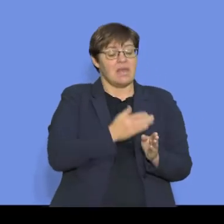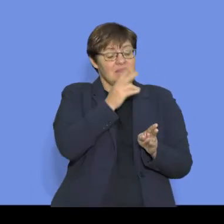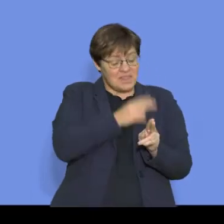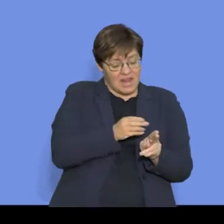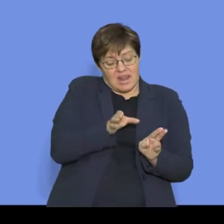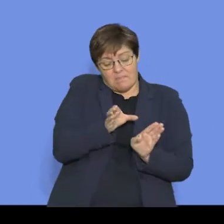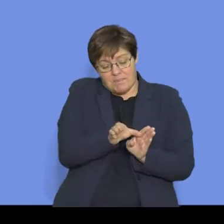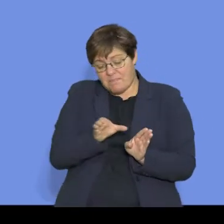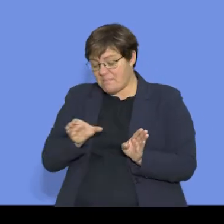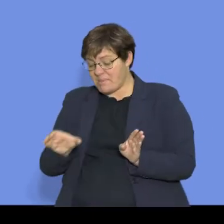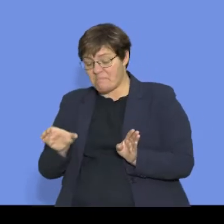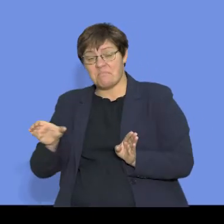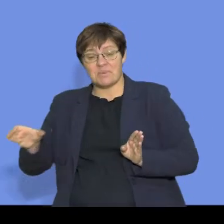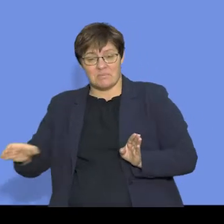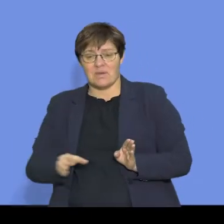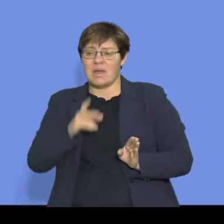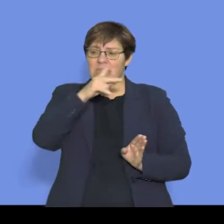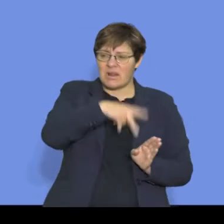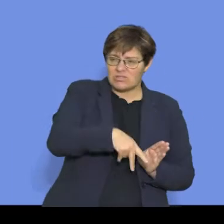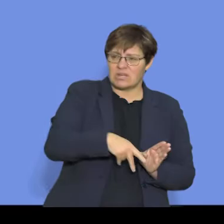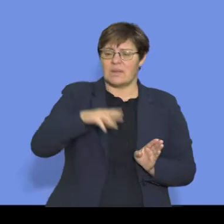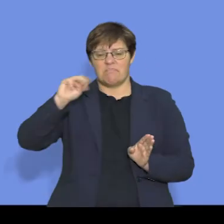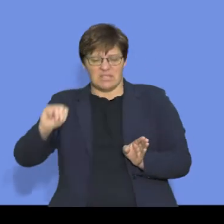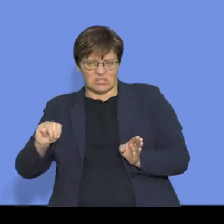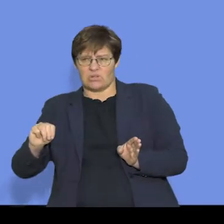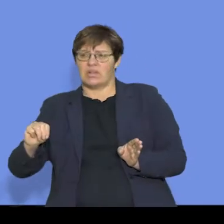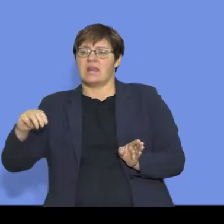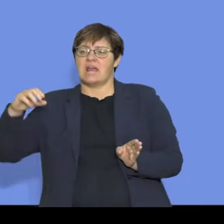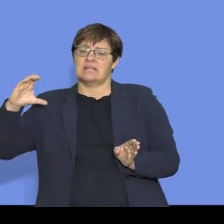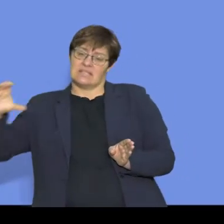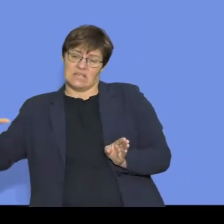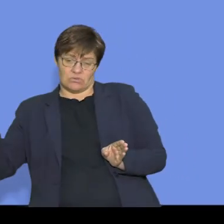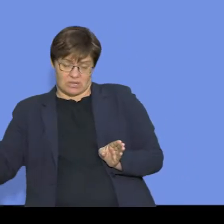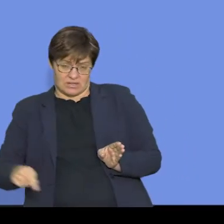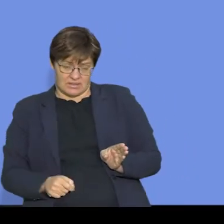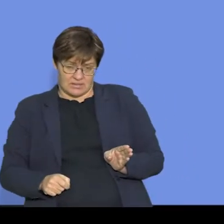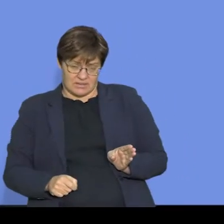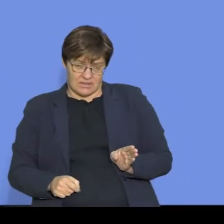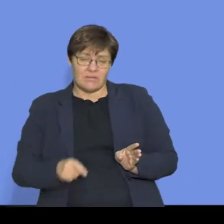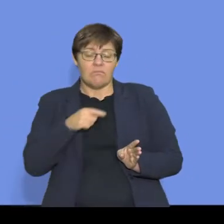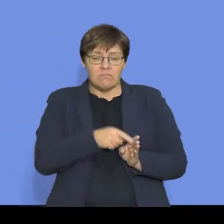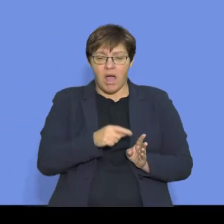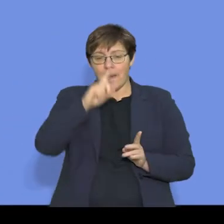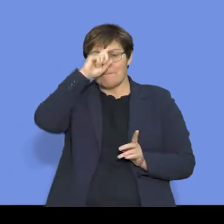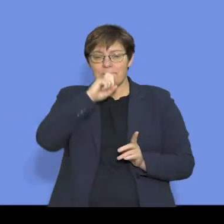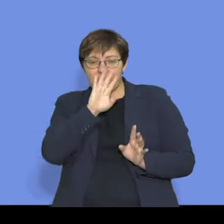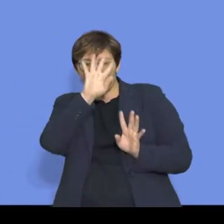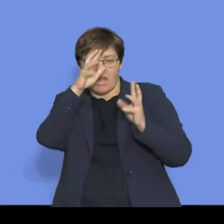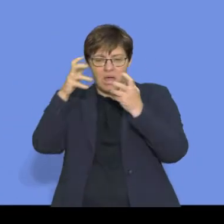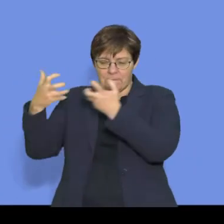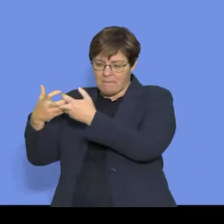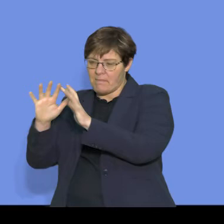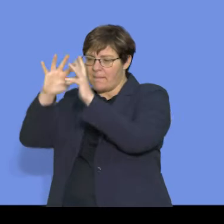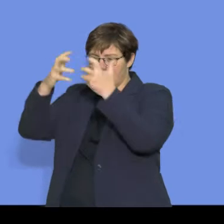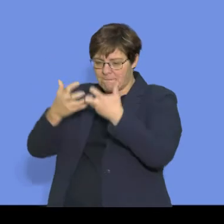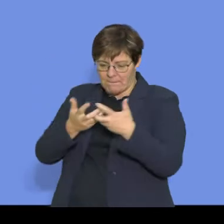different eras: Paleozoic, Mesozoic, and Cenozoic, with pictures of all